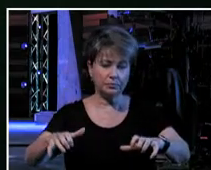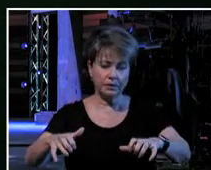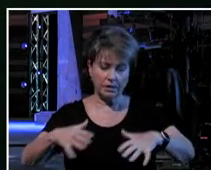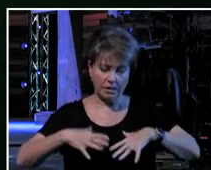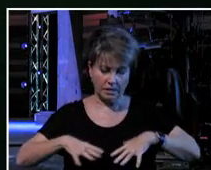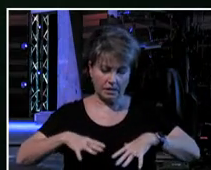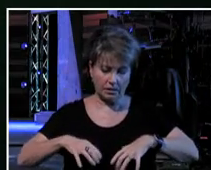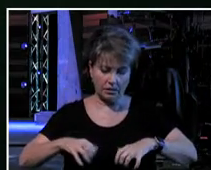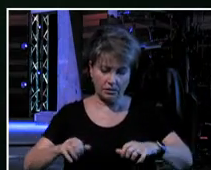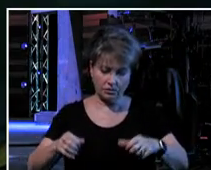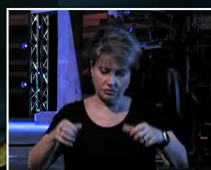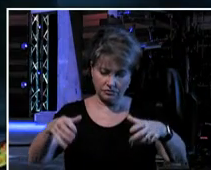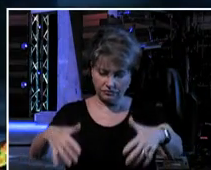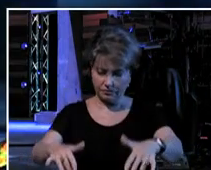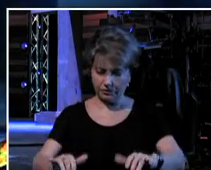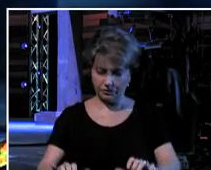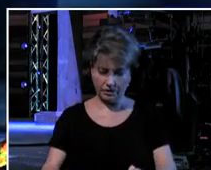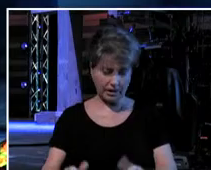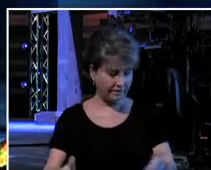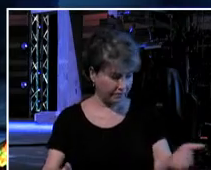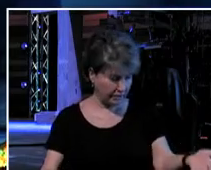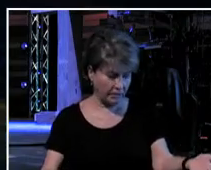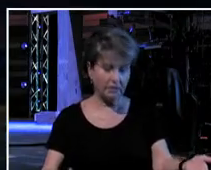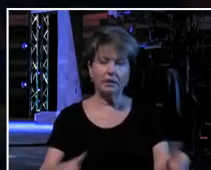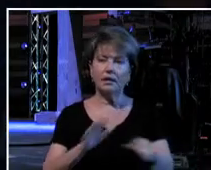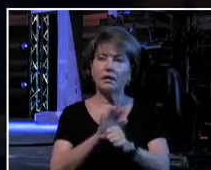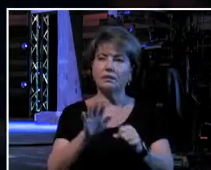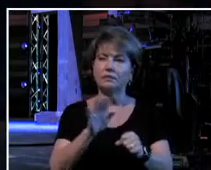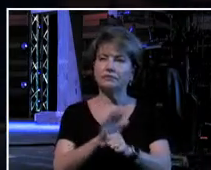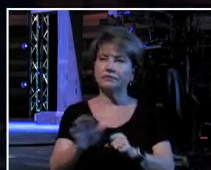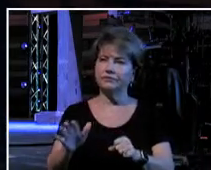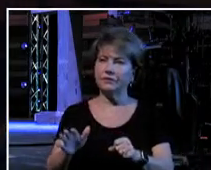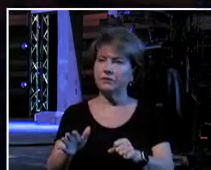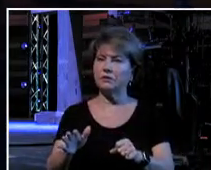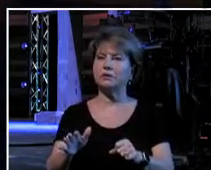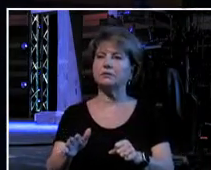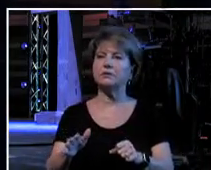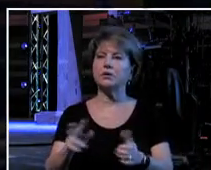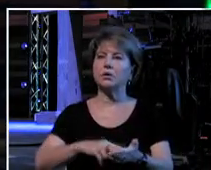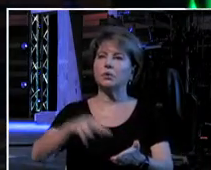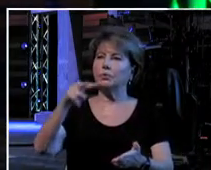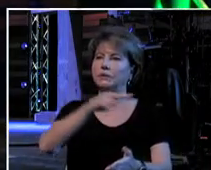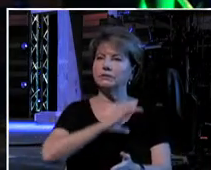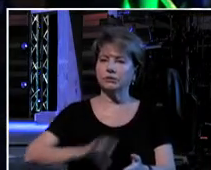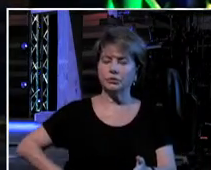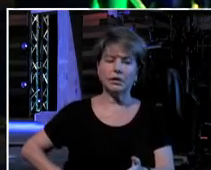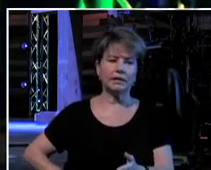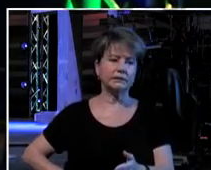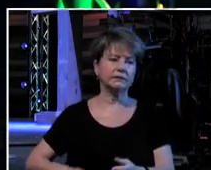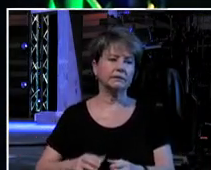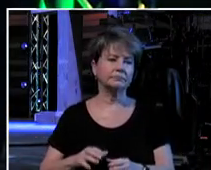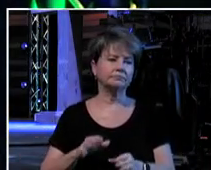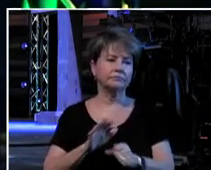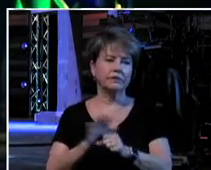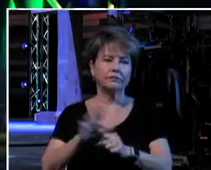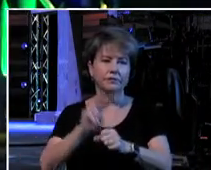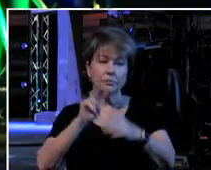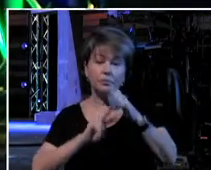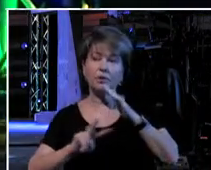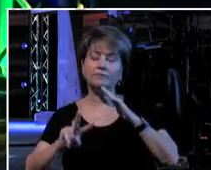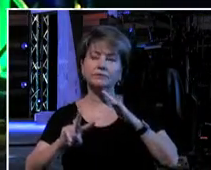the fulfilled promise. But then there was something else that happened. And these are what I would call the internal or the personal